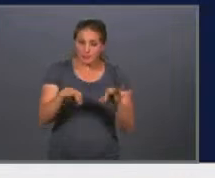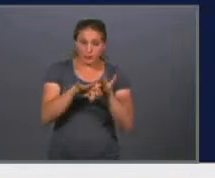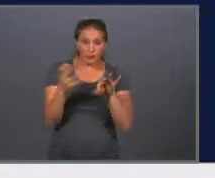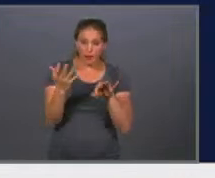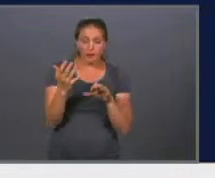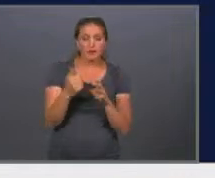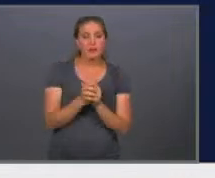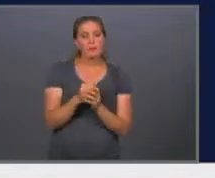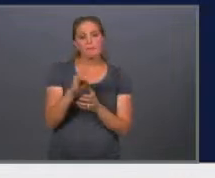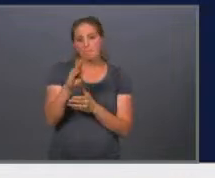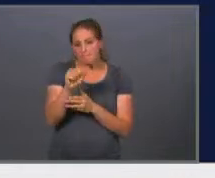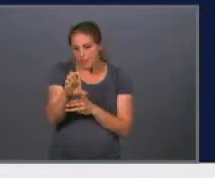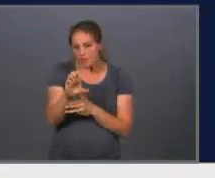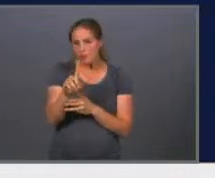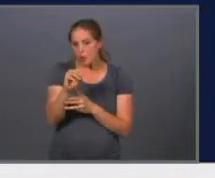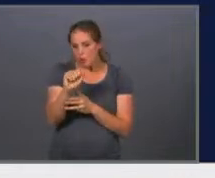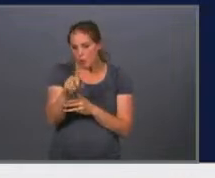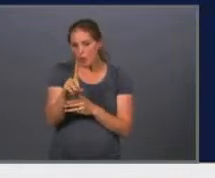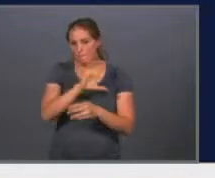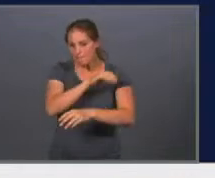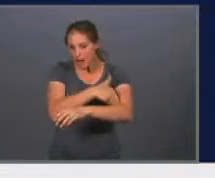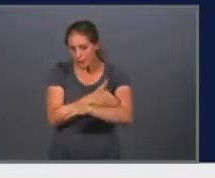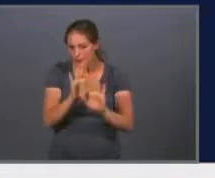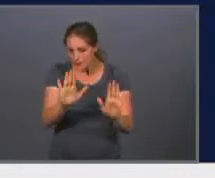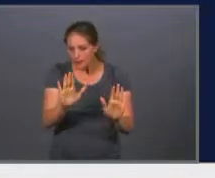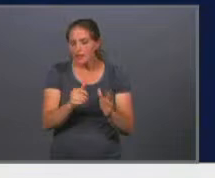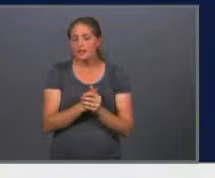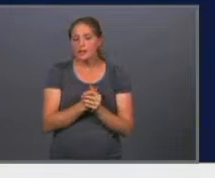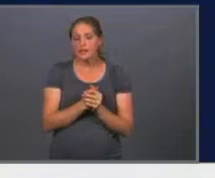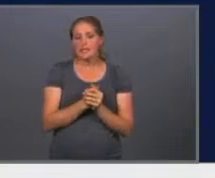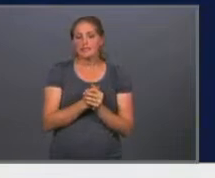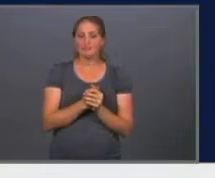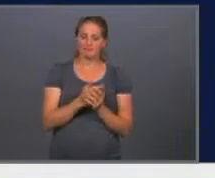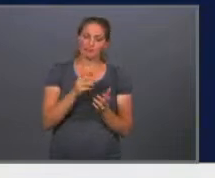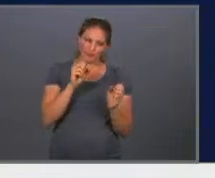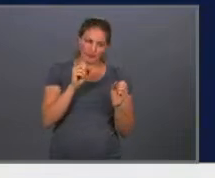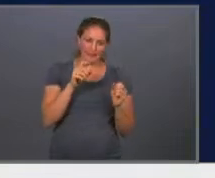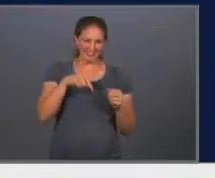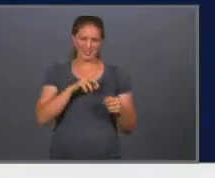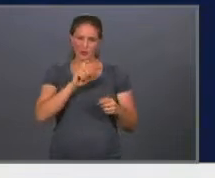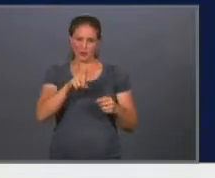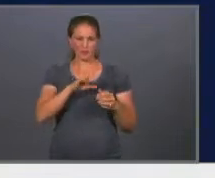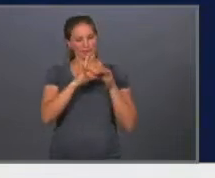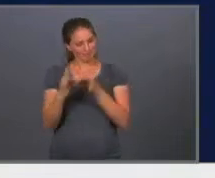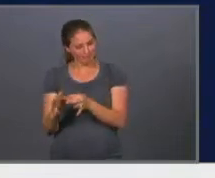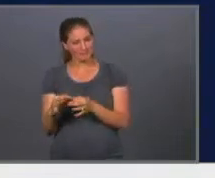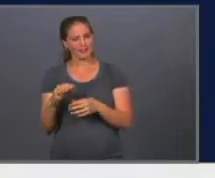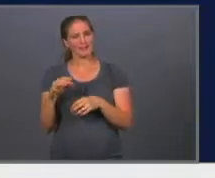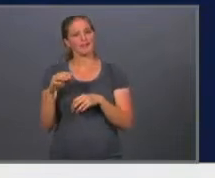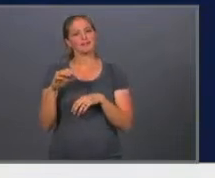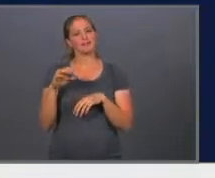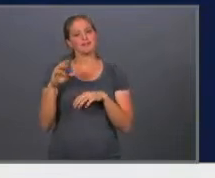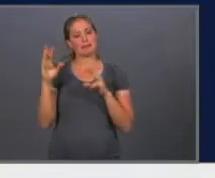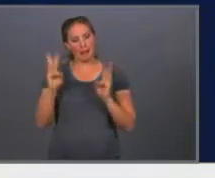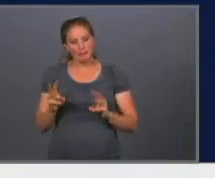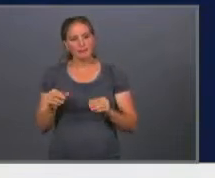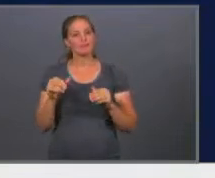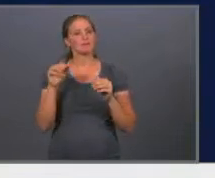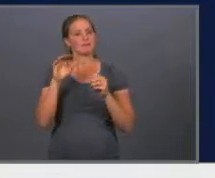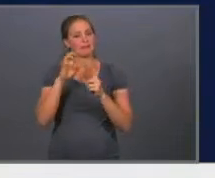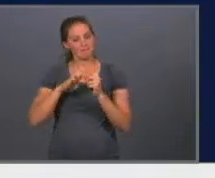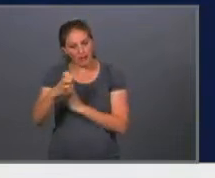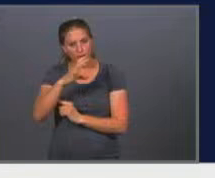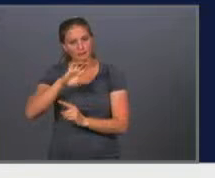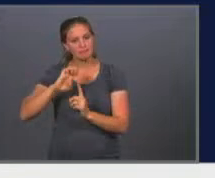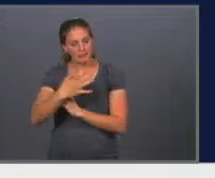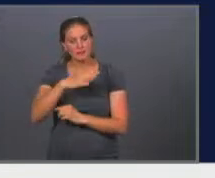power. You know, this could even morph into a question with regards to climate, environment, and everything. Doing baseload power in